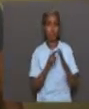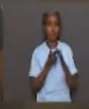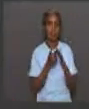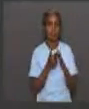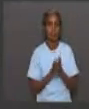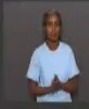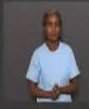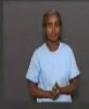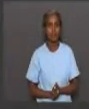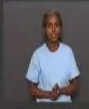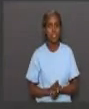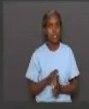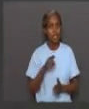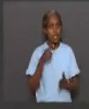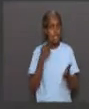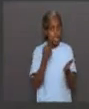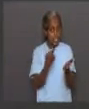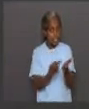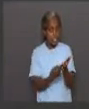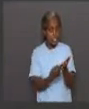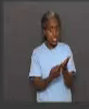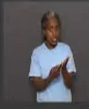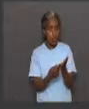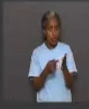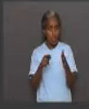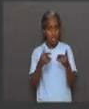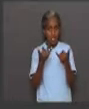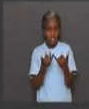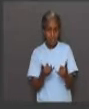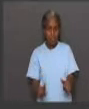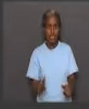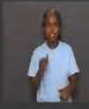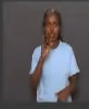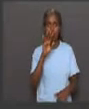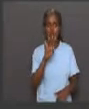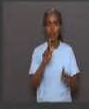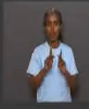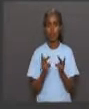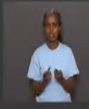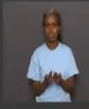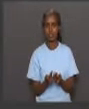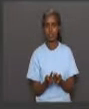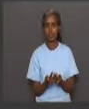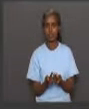begin. This quadrilateral is divided into 4 parts.